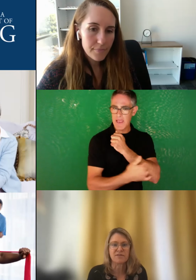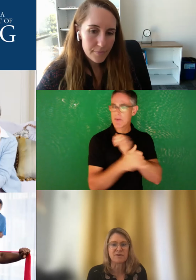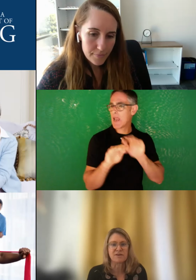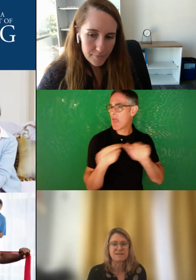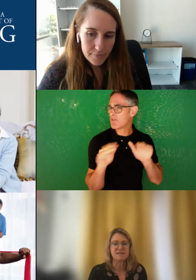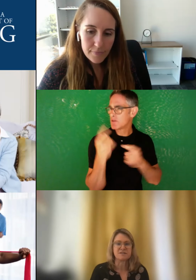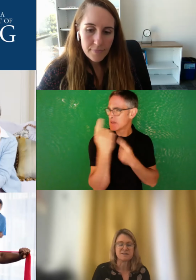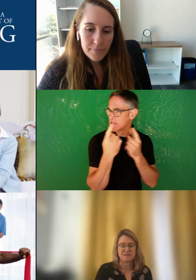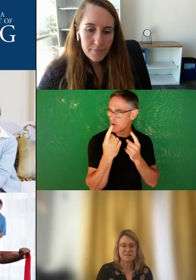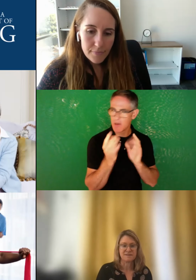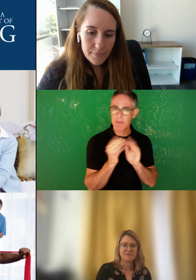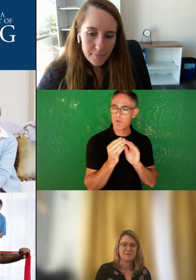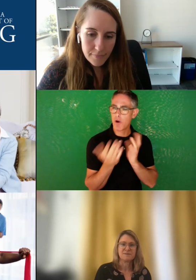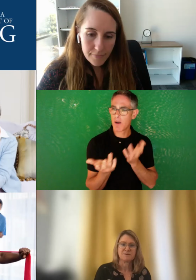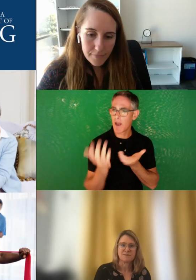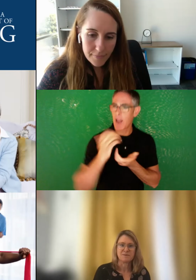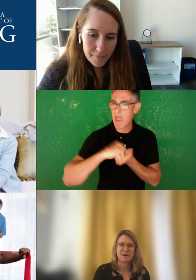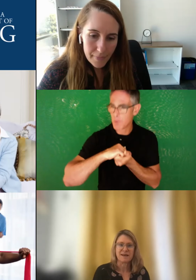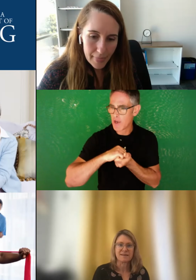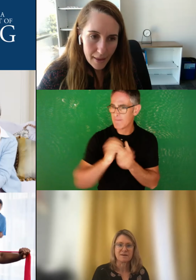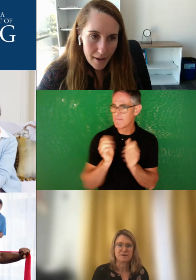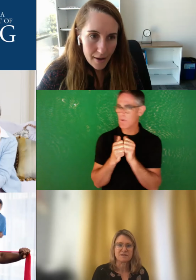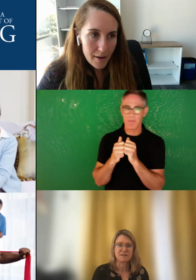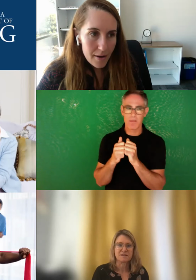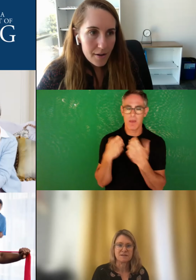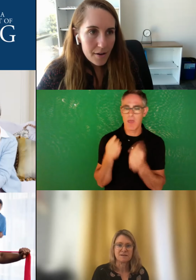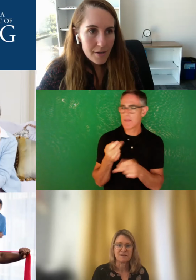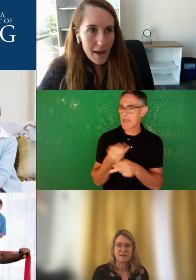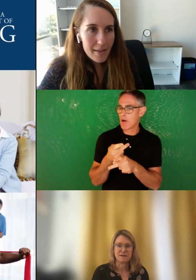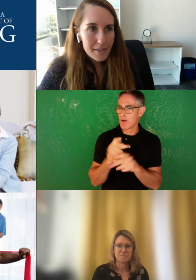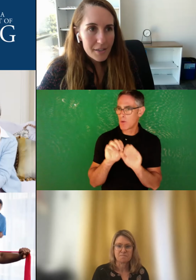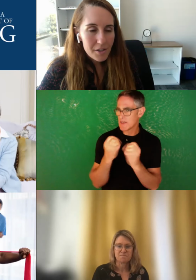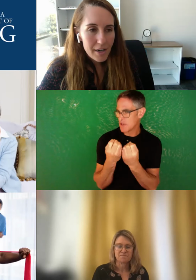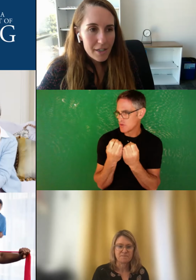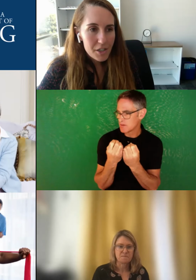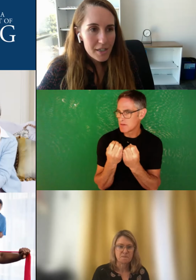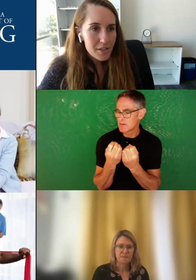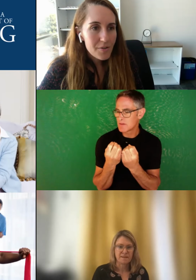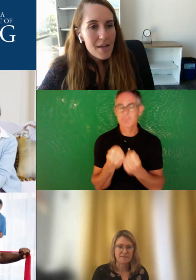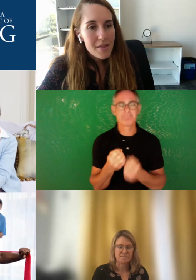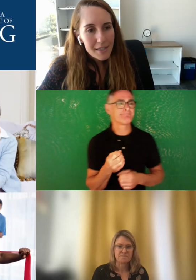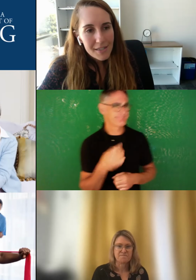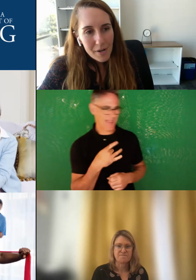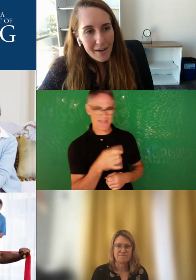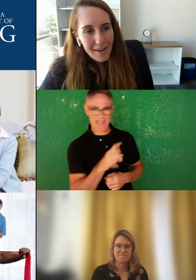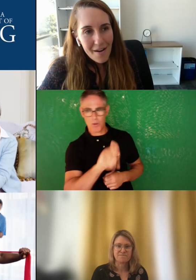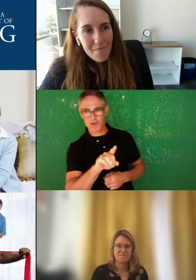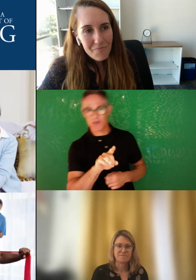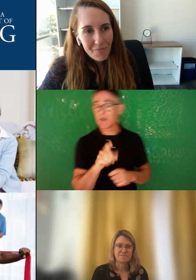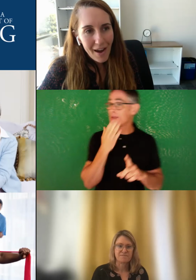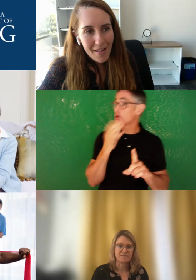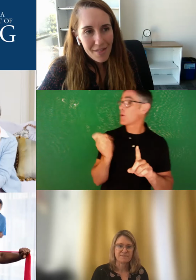with healthcare organizations? Like that question. Yeah, that's such a great question. So this is